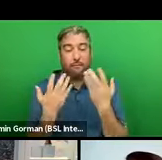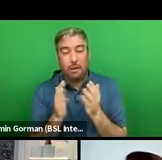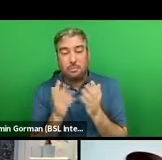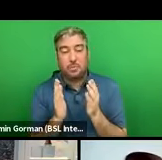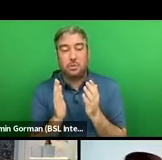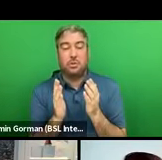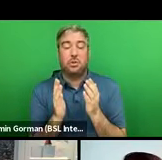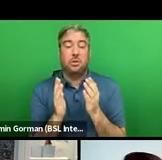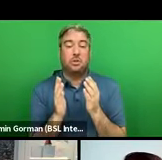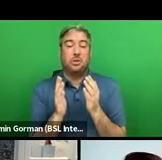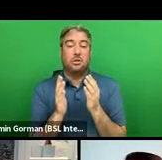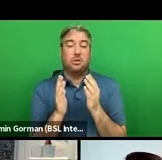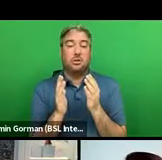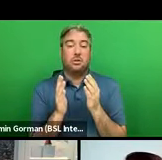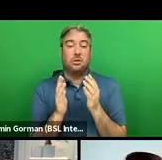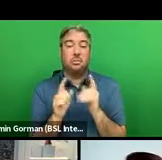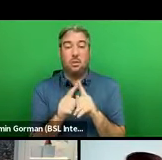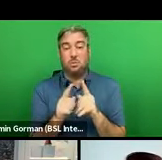end